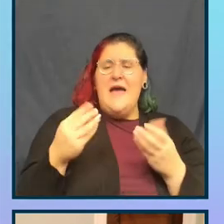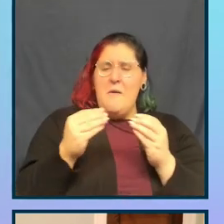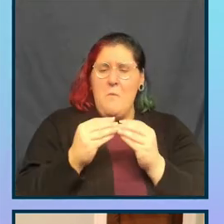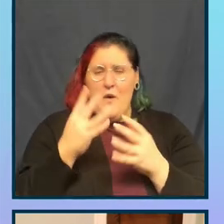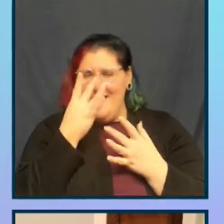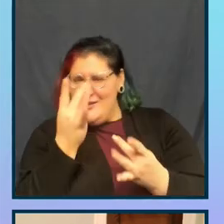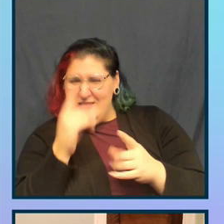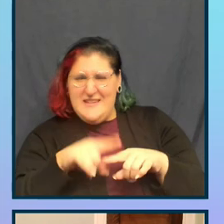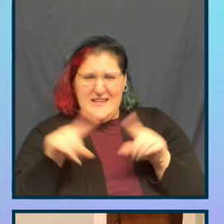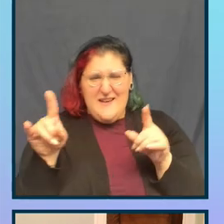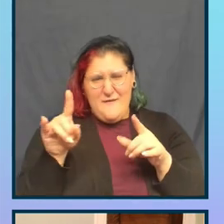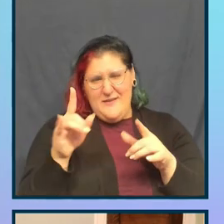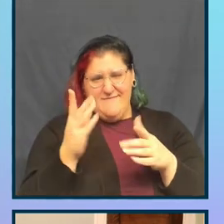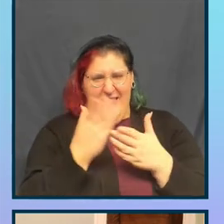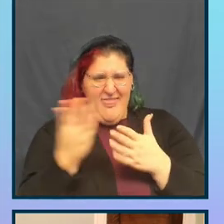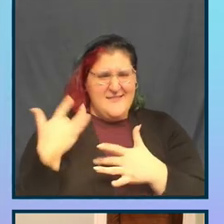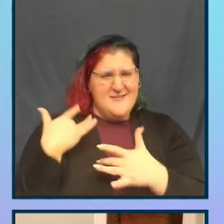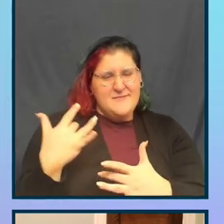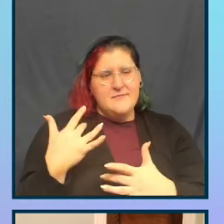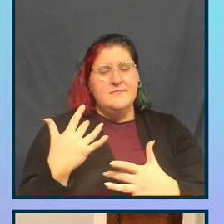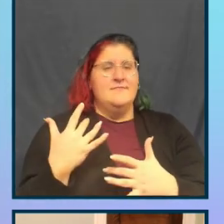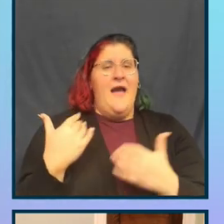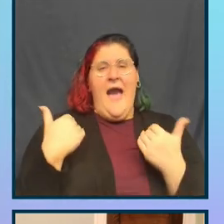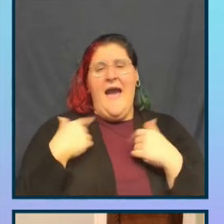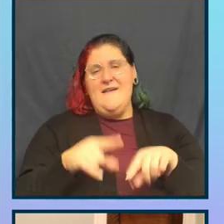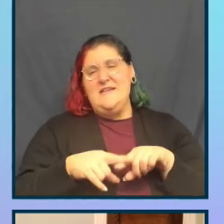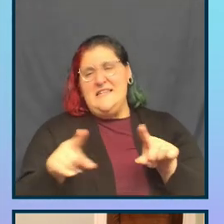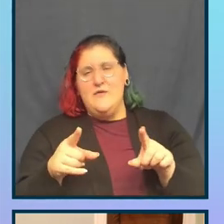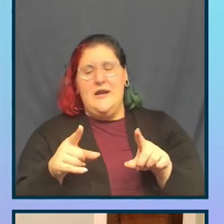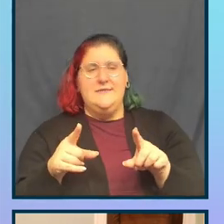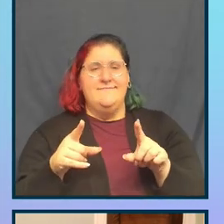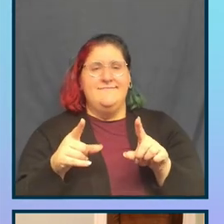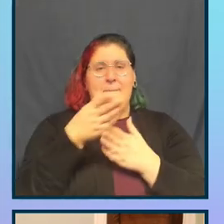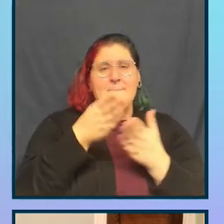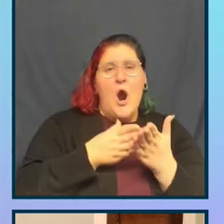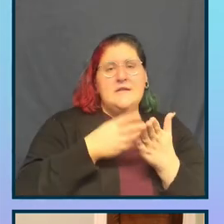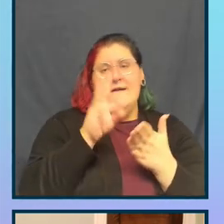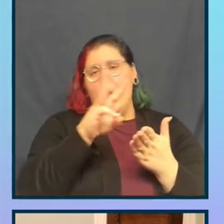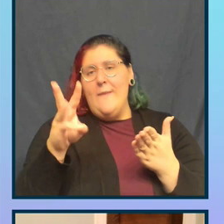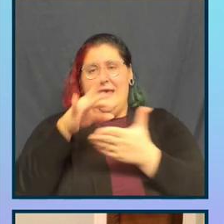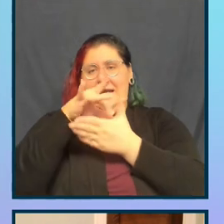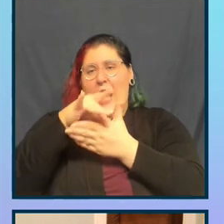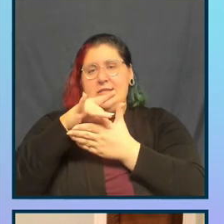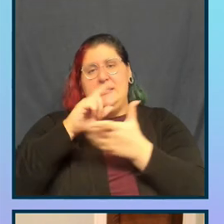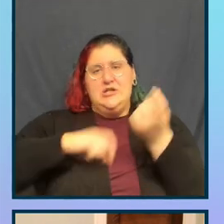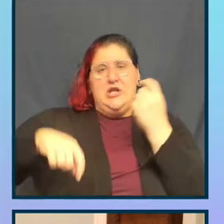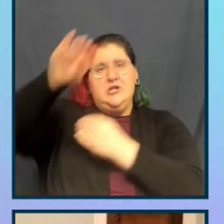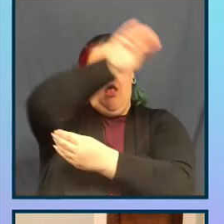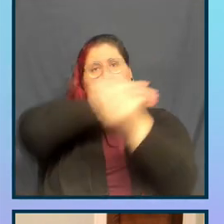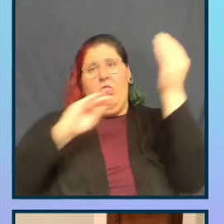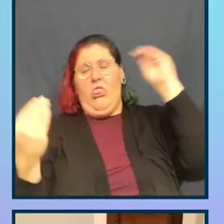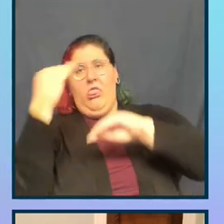are introduced like React and Vue. Content is changing on the fly, moving all over the screen. Web pages are